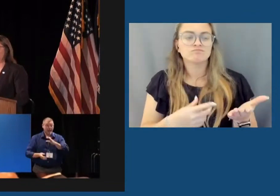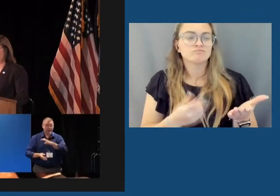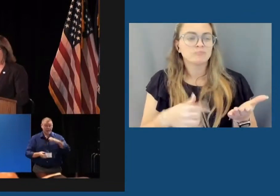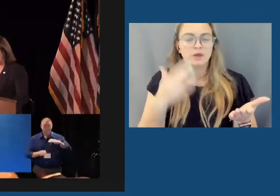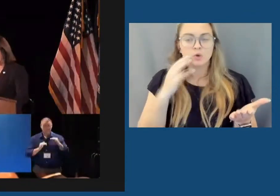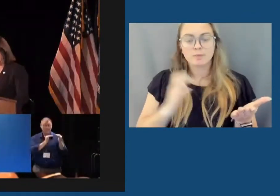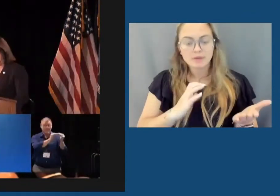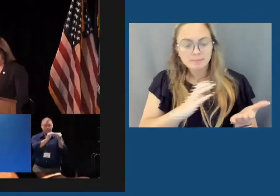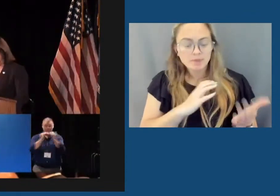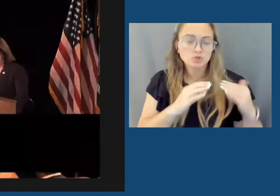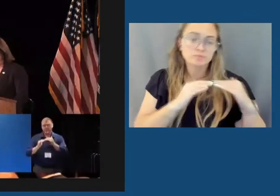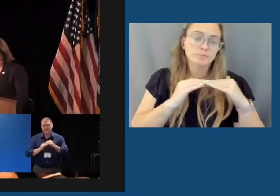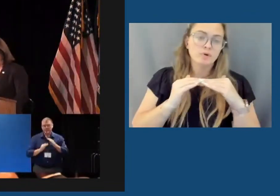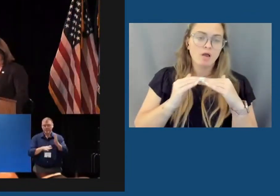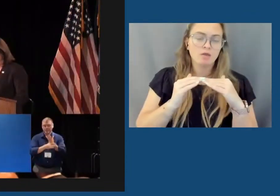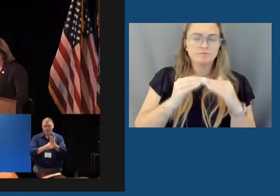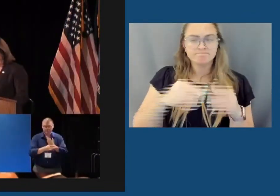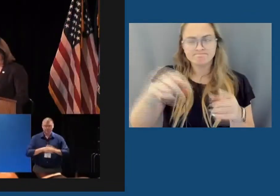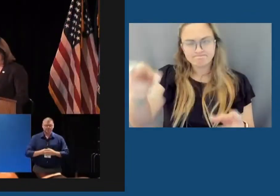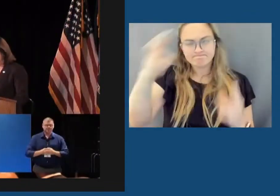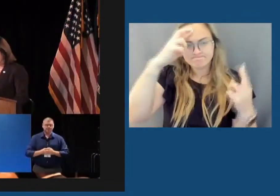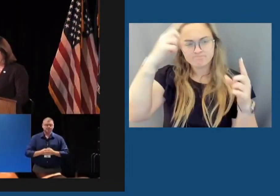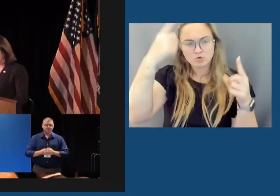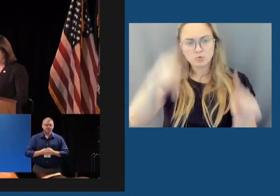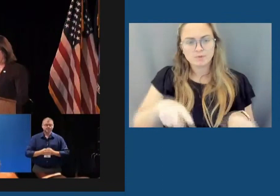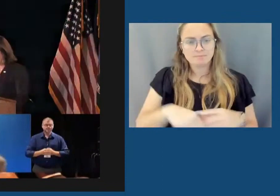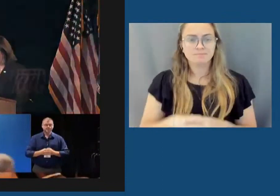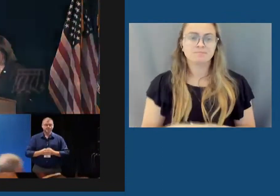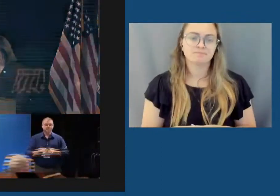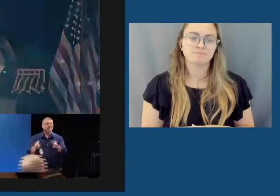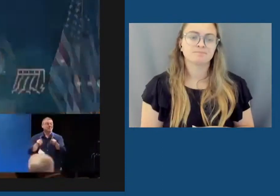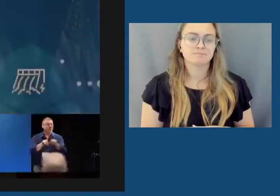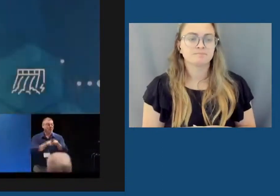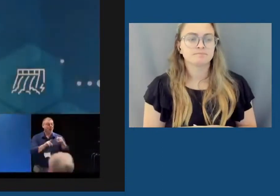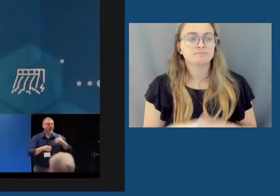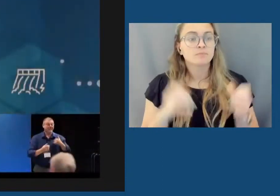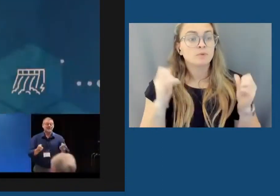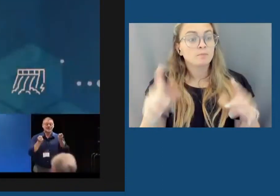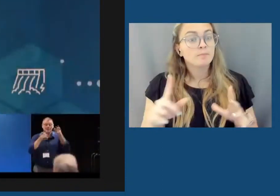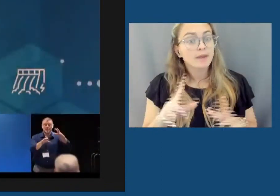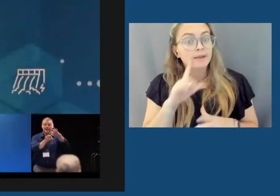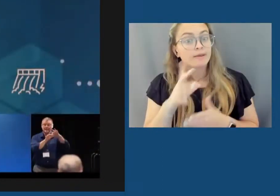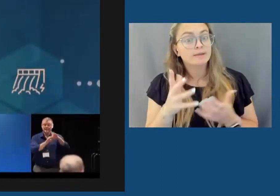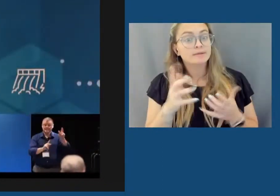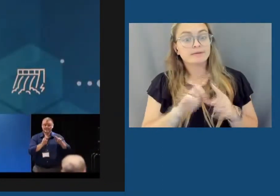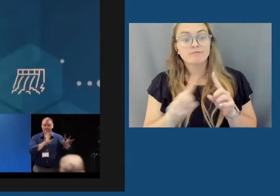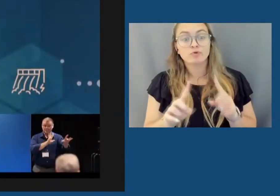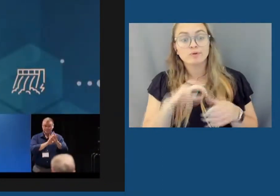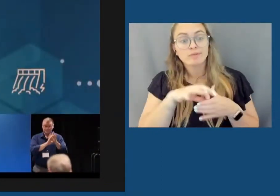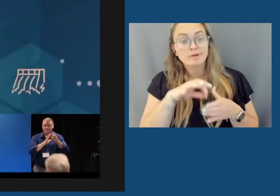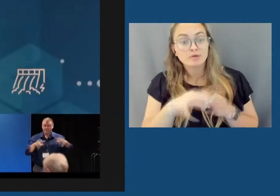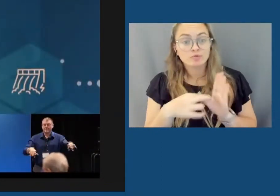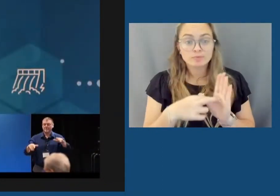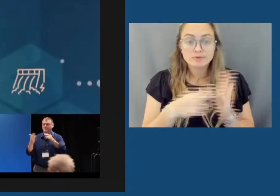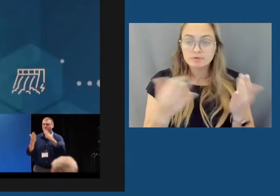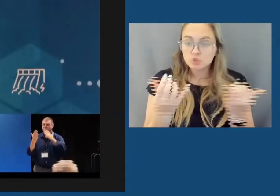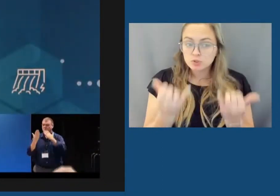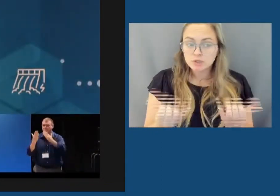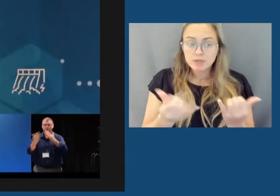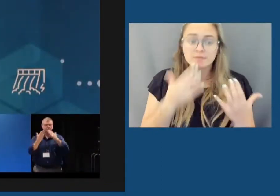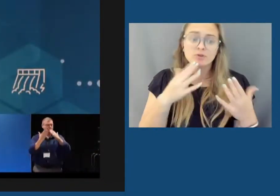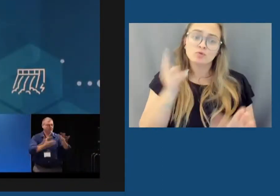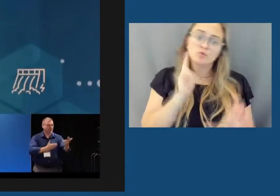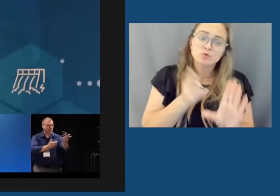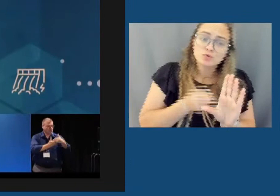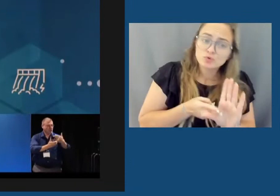colleagues share that view. We also have a number of elected representatives with us today. Thank you so much for joining this